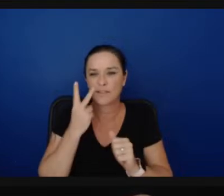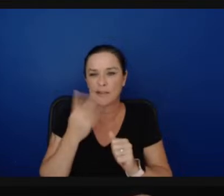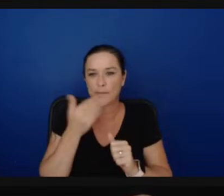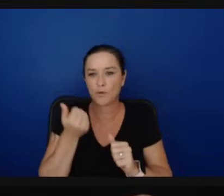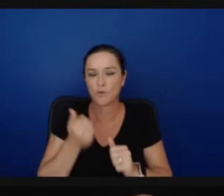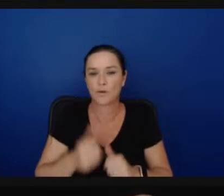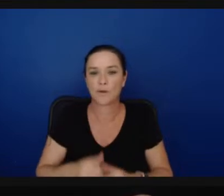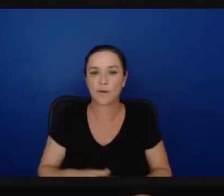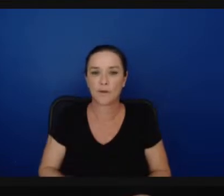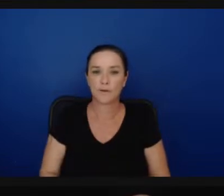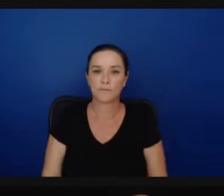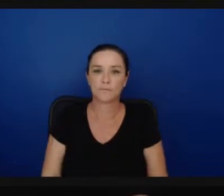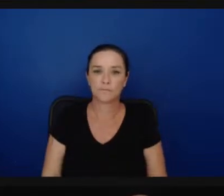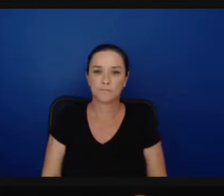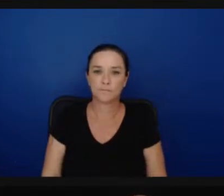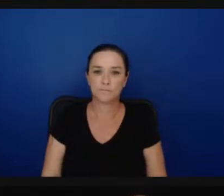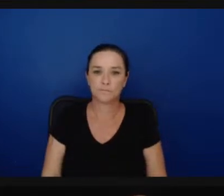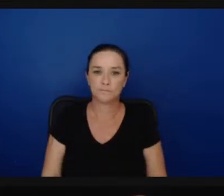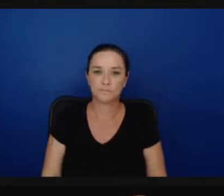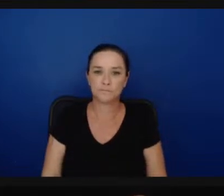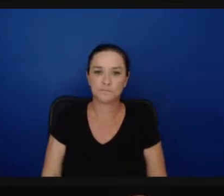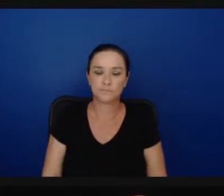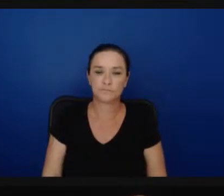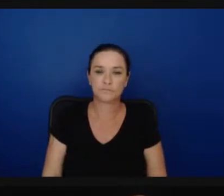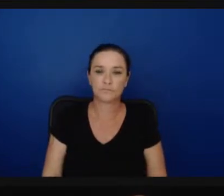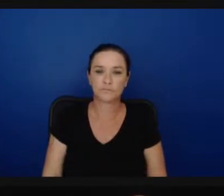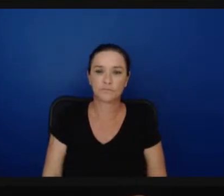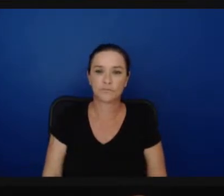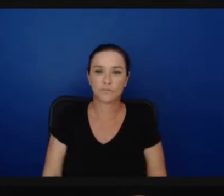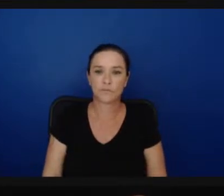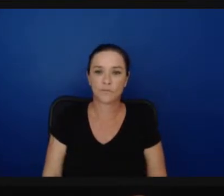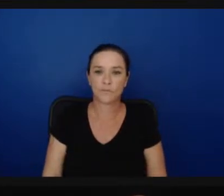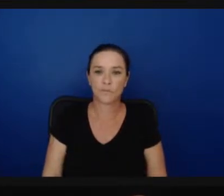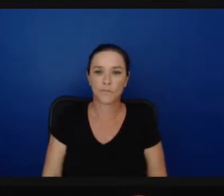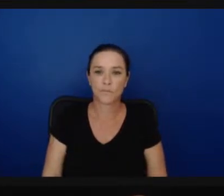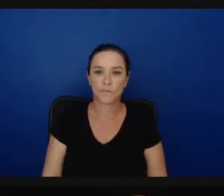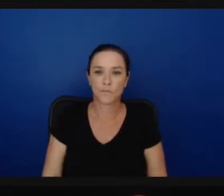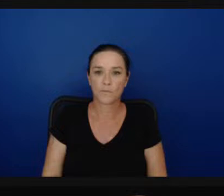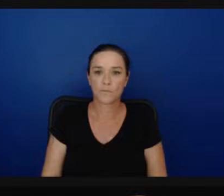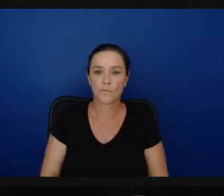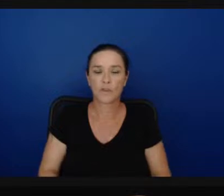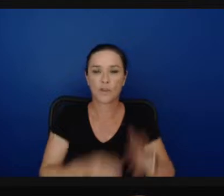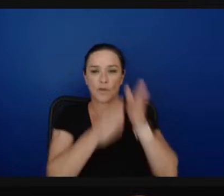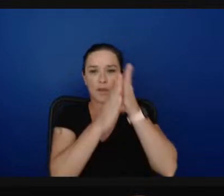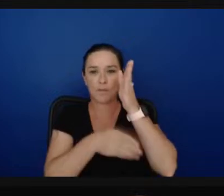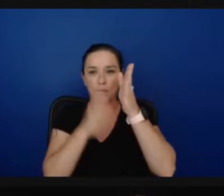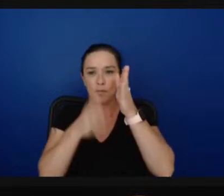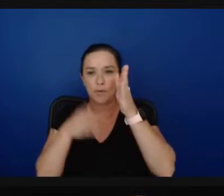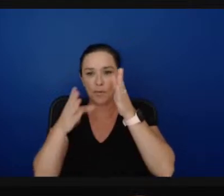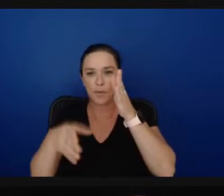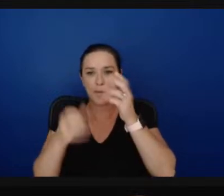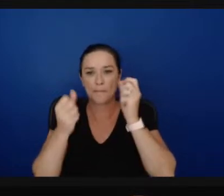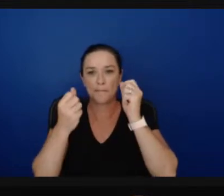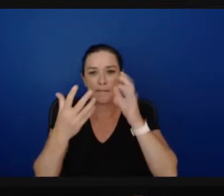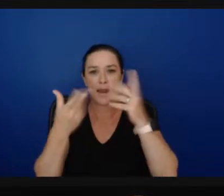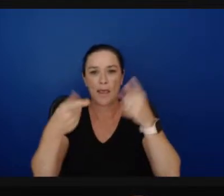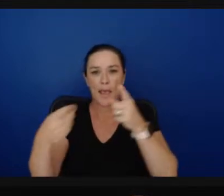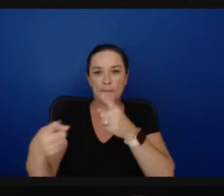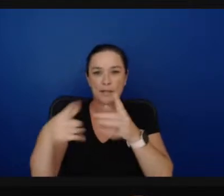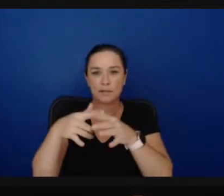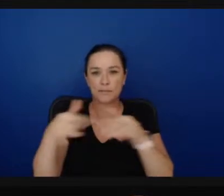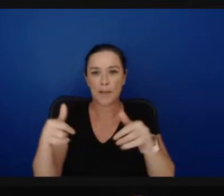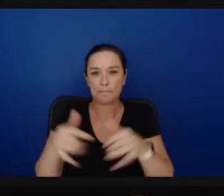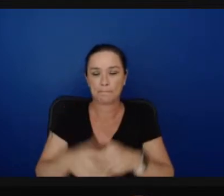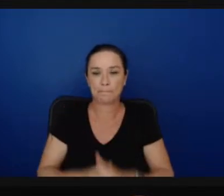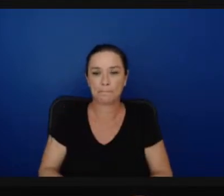Right there. So these vertical streaks. There's one, another one there, another one there, another one there, another one